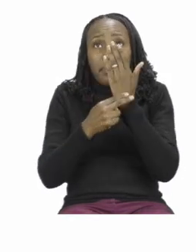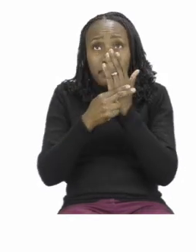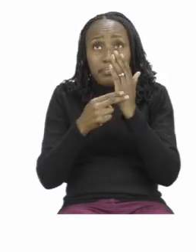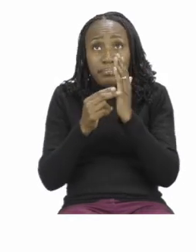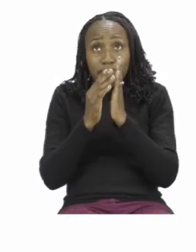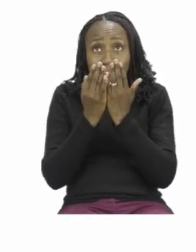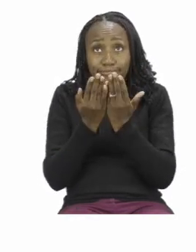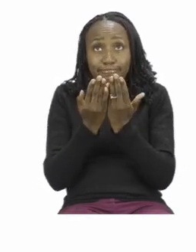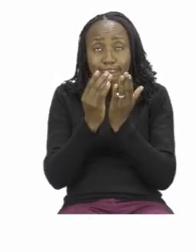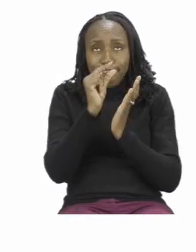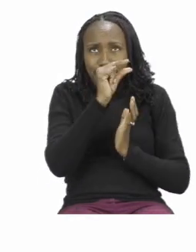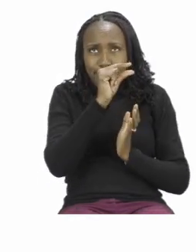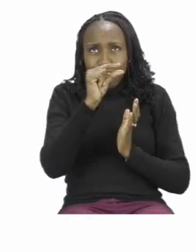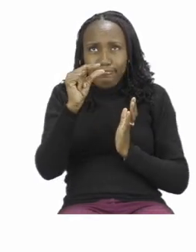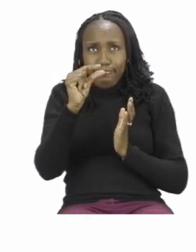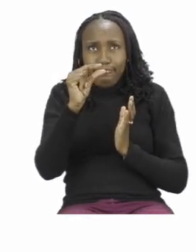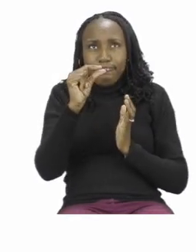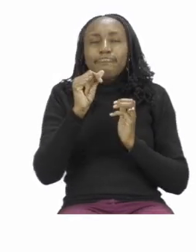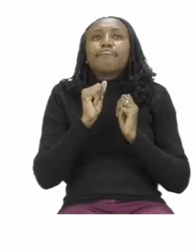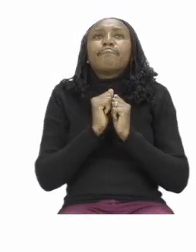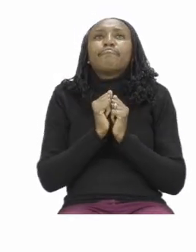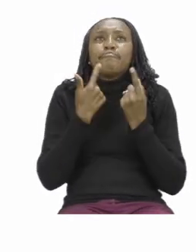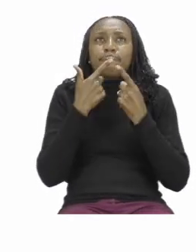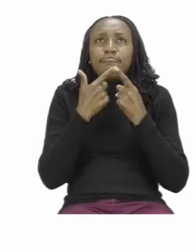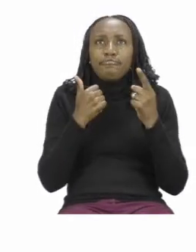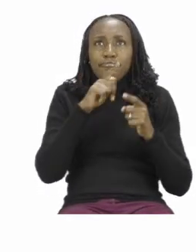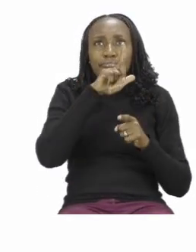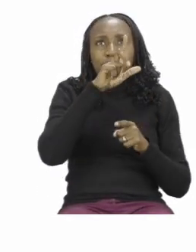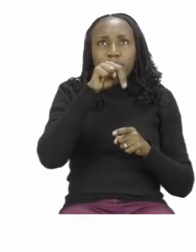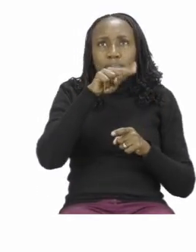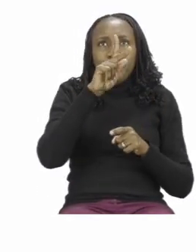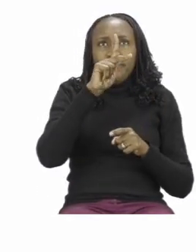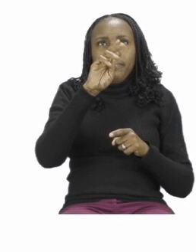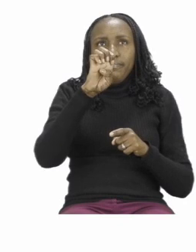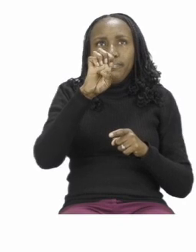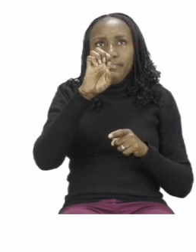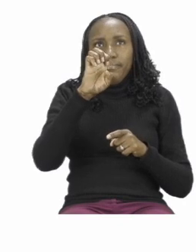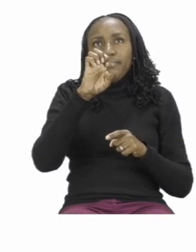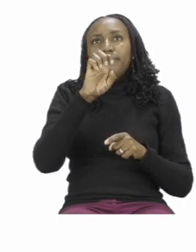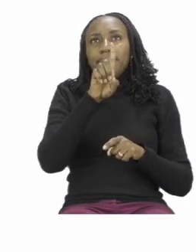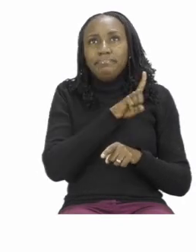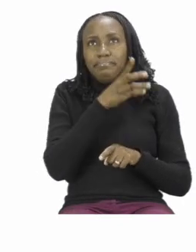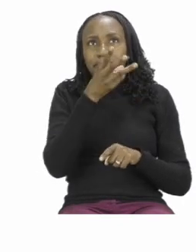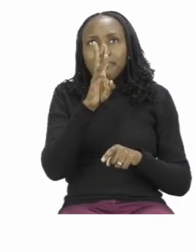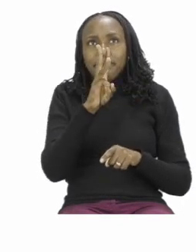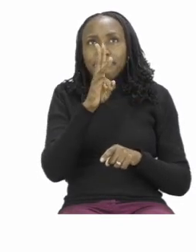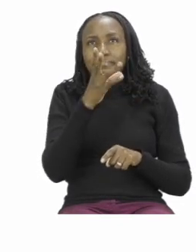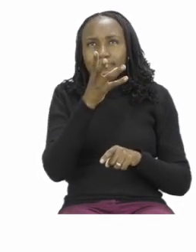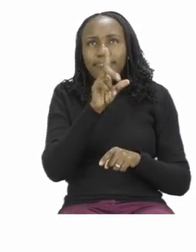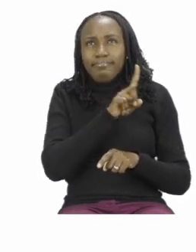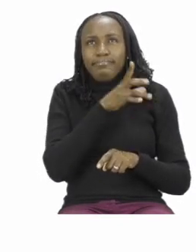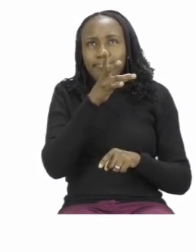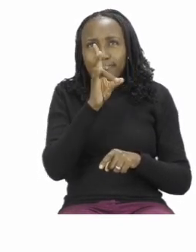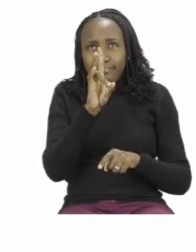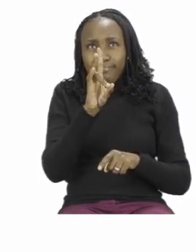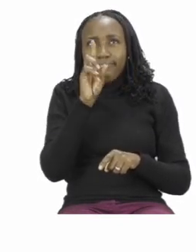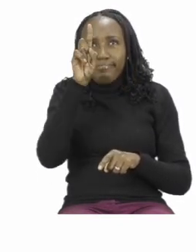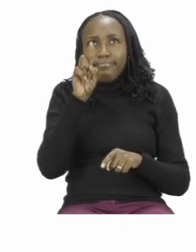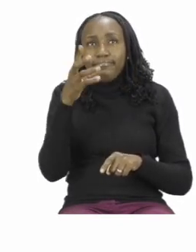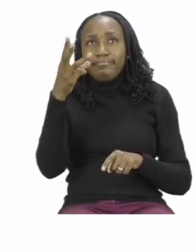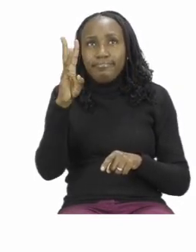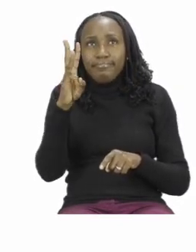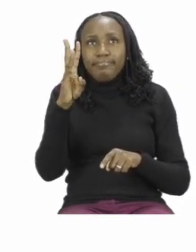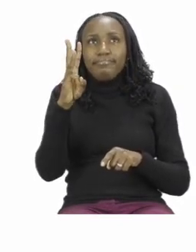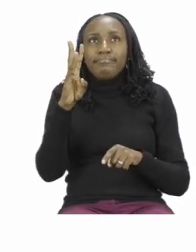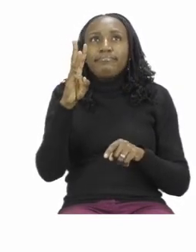work. Our memory verse is coming from Luke chapter 17, verse 6. It is